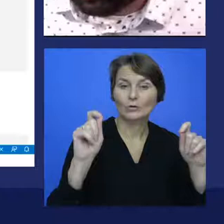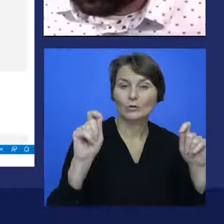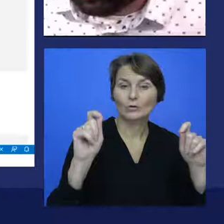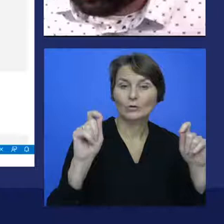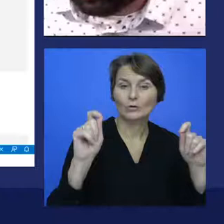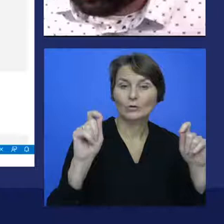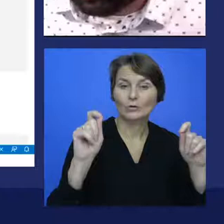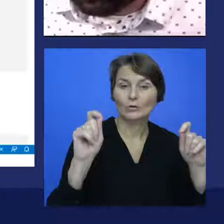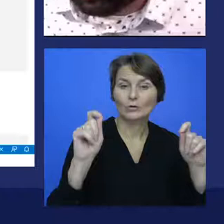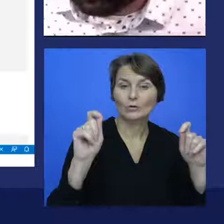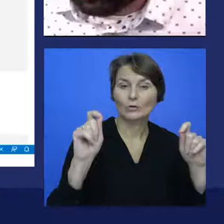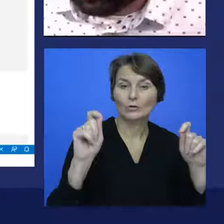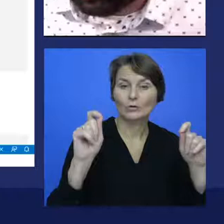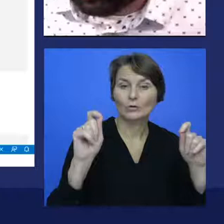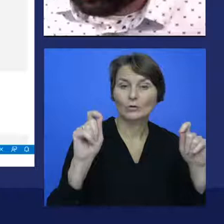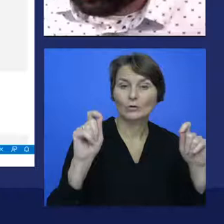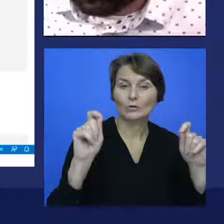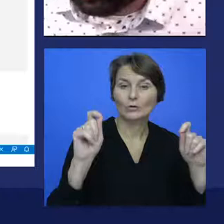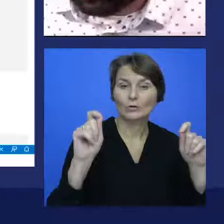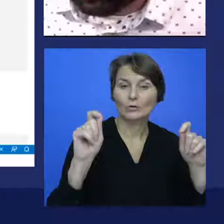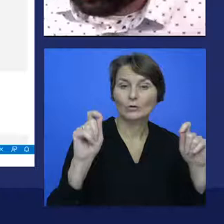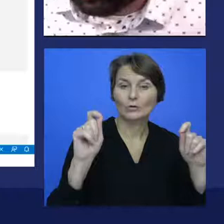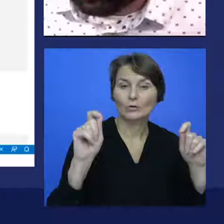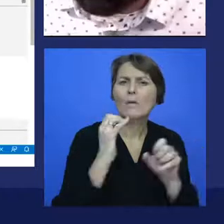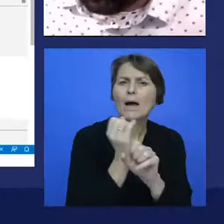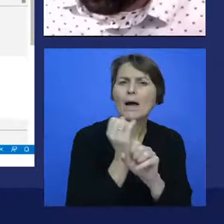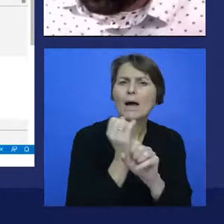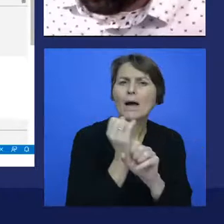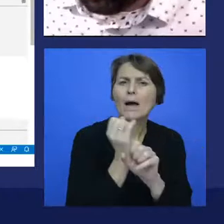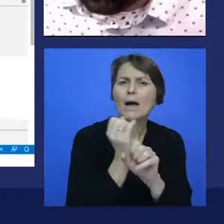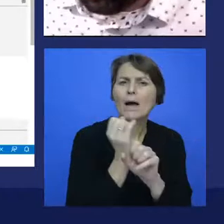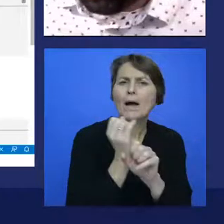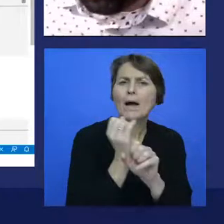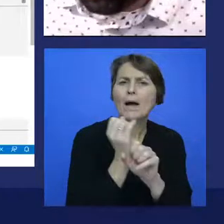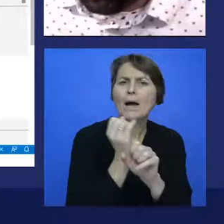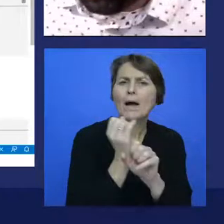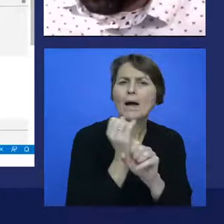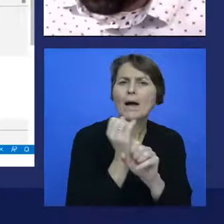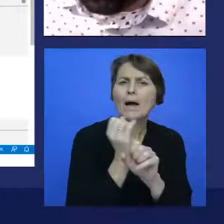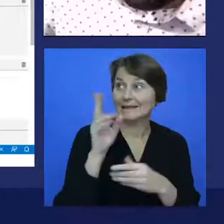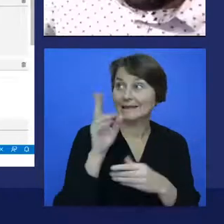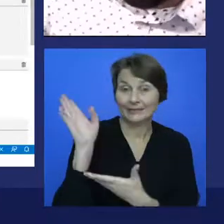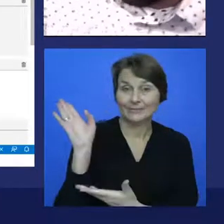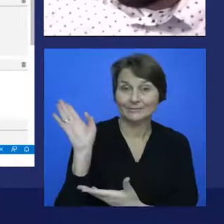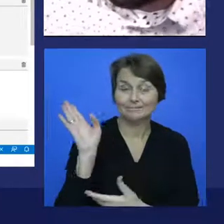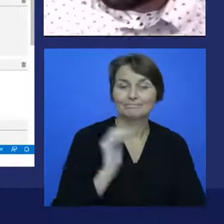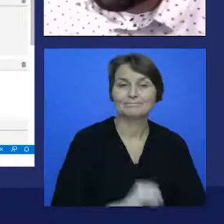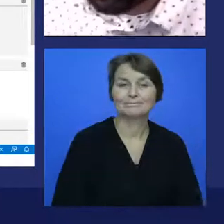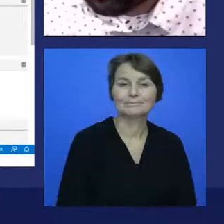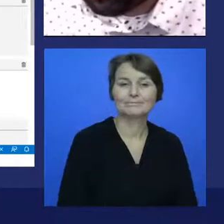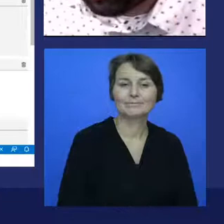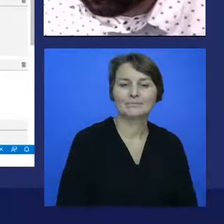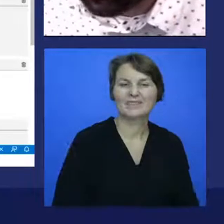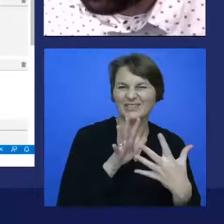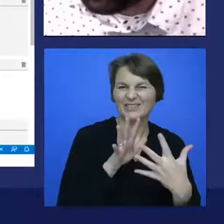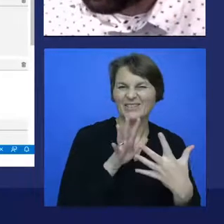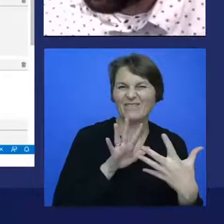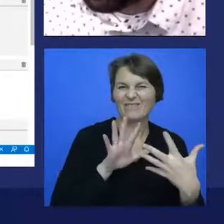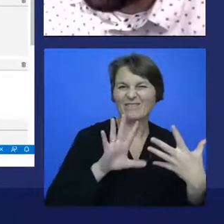I've made a convolution. So let's go here and let me do this filter right here. By the way, doesn't this look